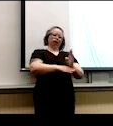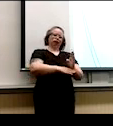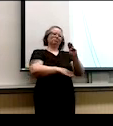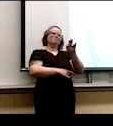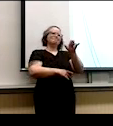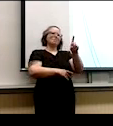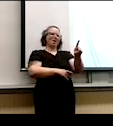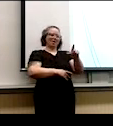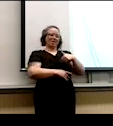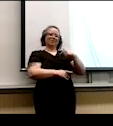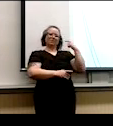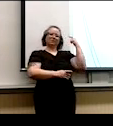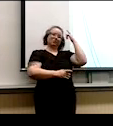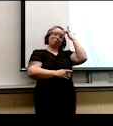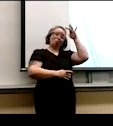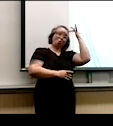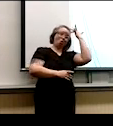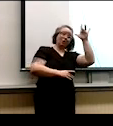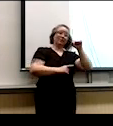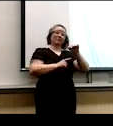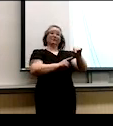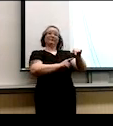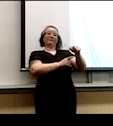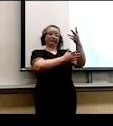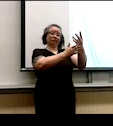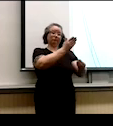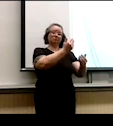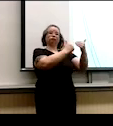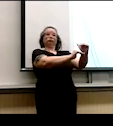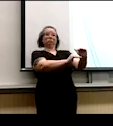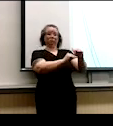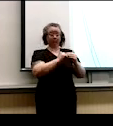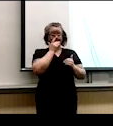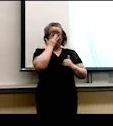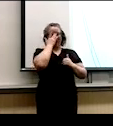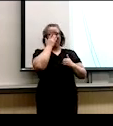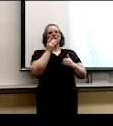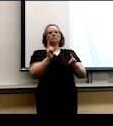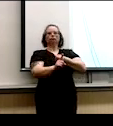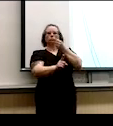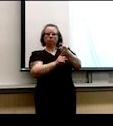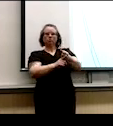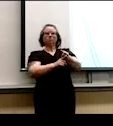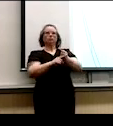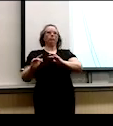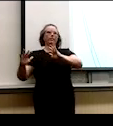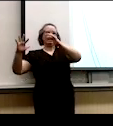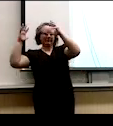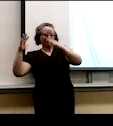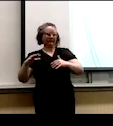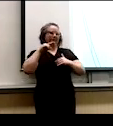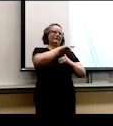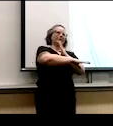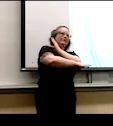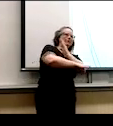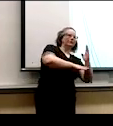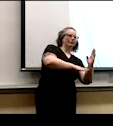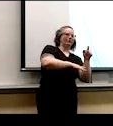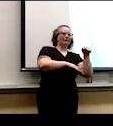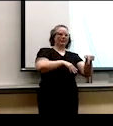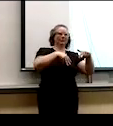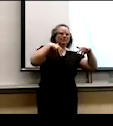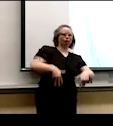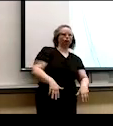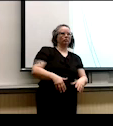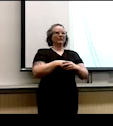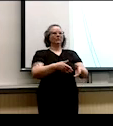glutamate, that are changed with the development of Alzheimer's disease. Serotonin is changed, and that's a frontal lobe